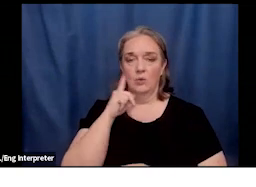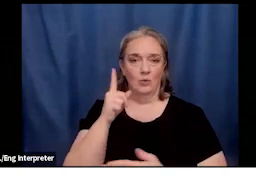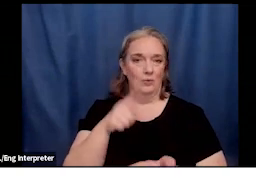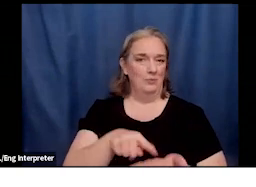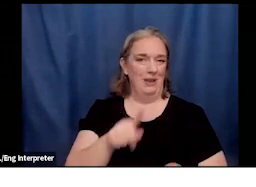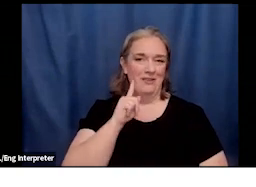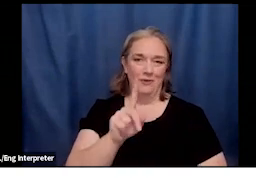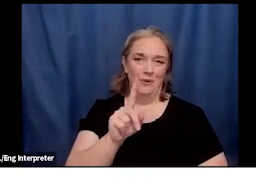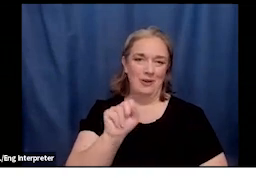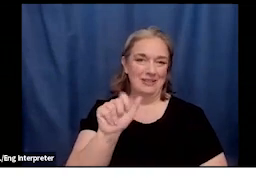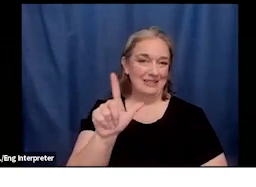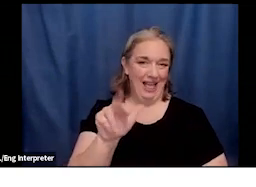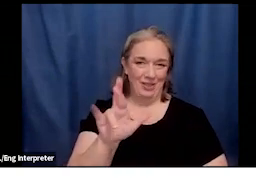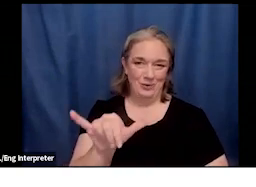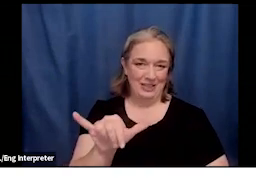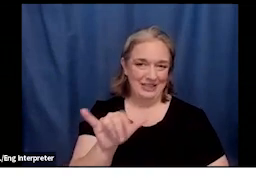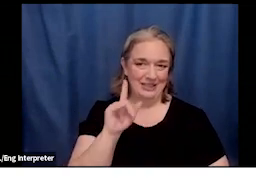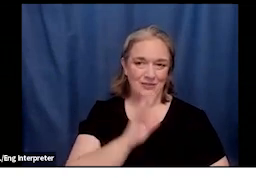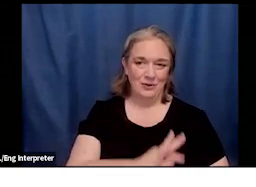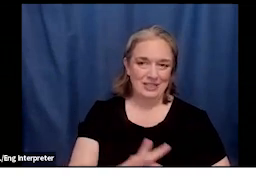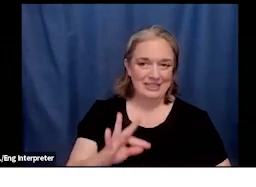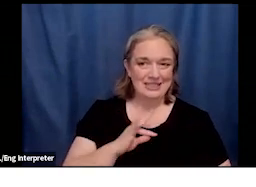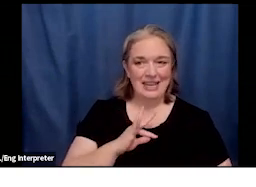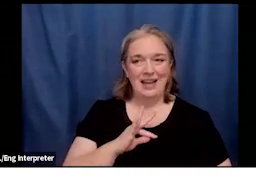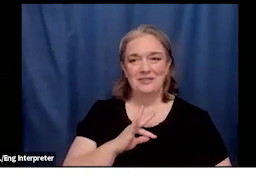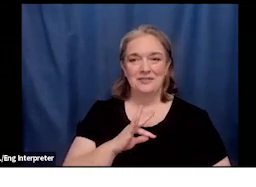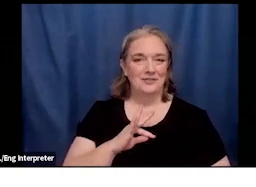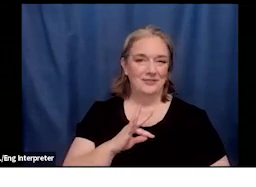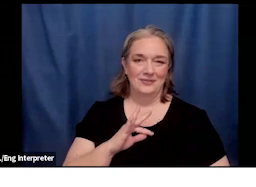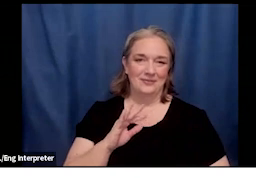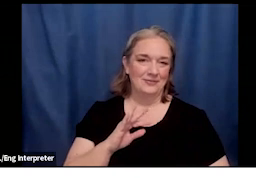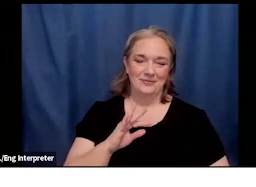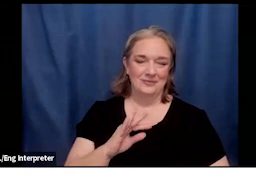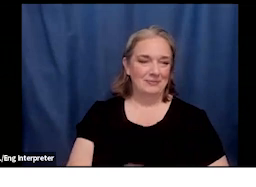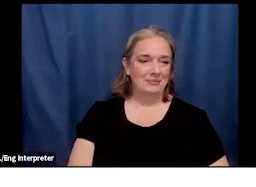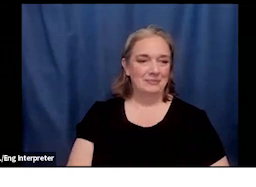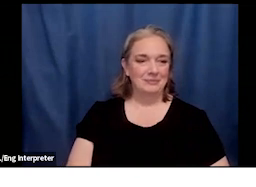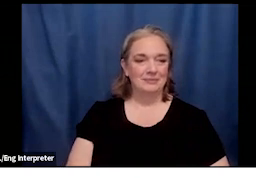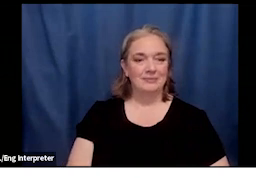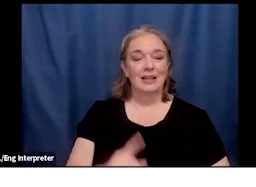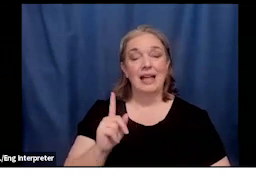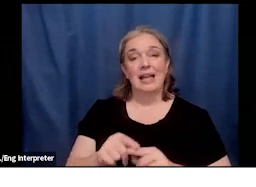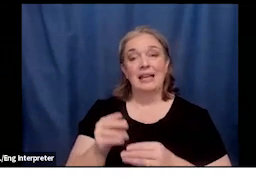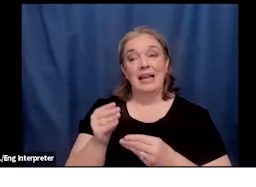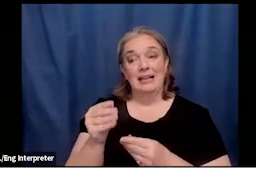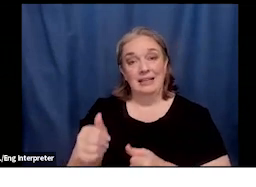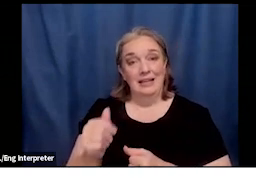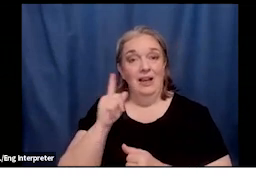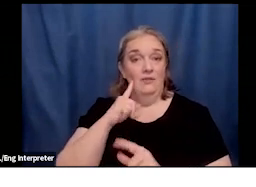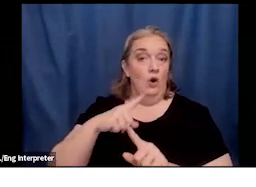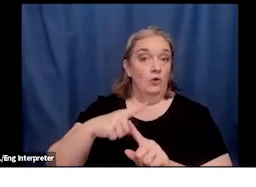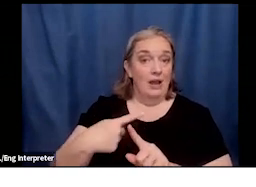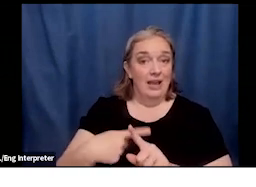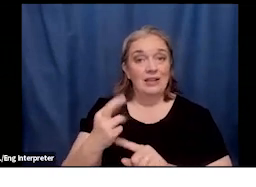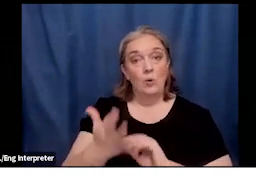salary or salaries of staff positions for your organization. It cannot go towards renting or